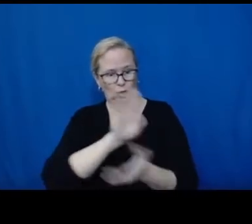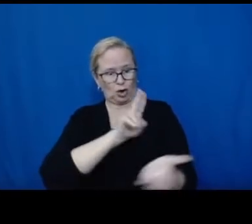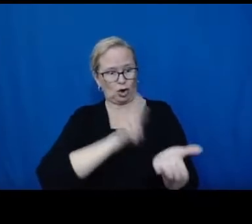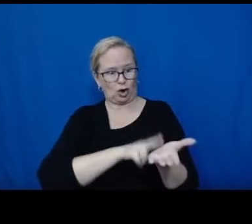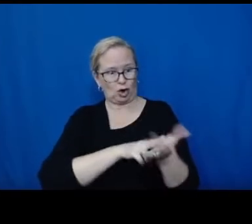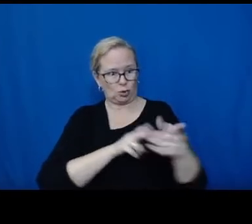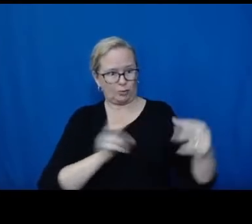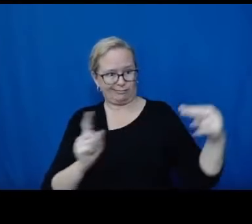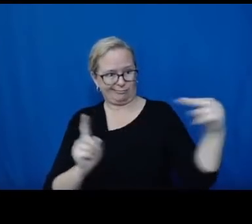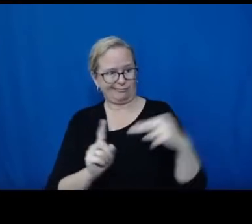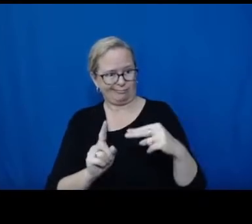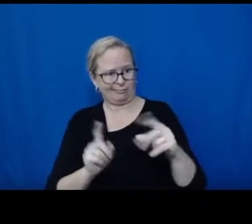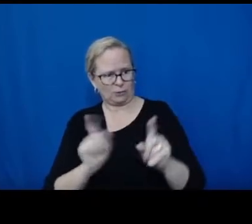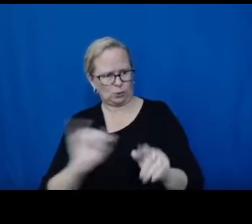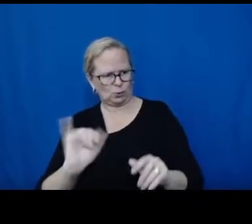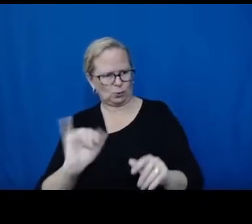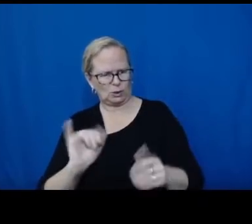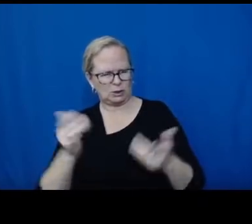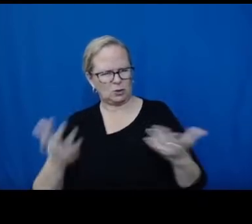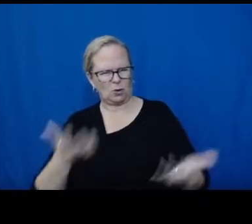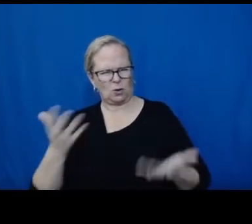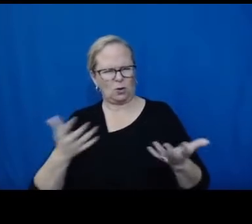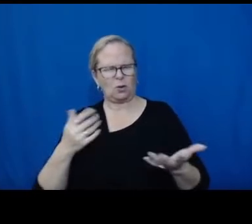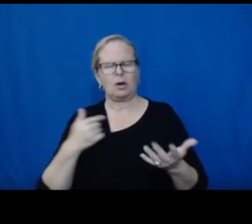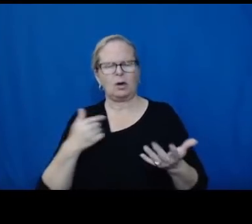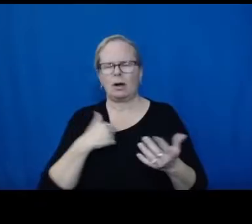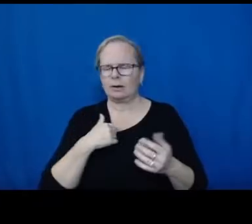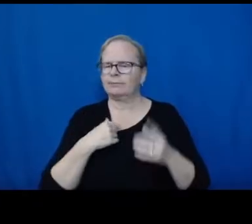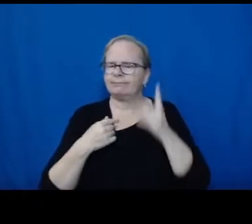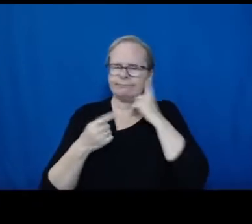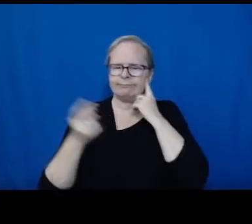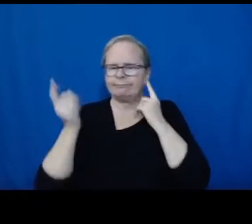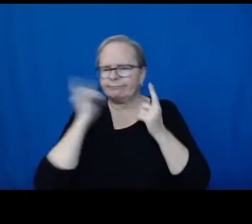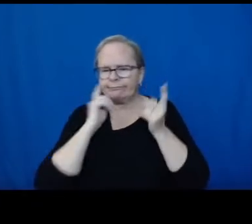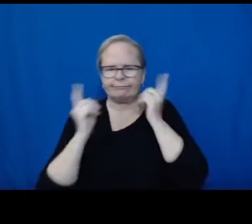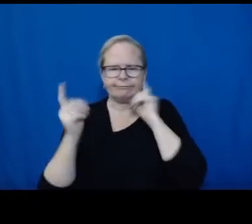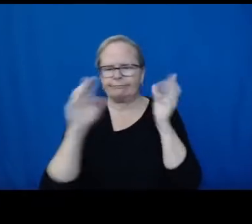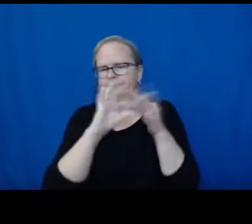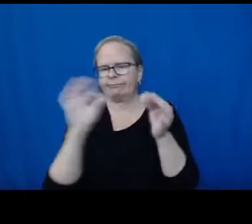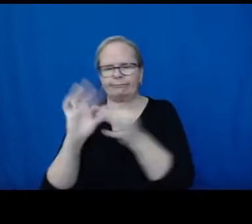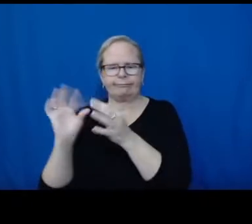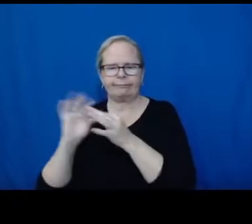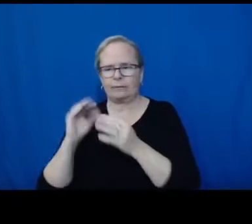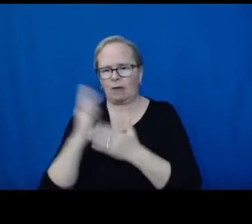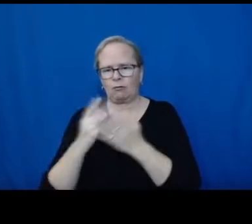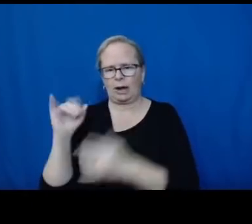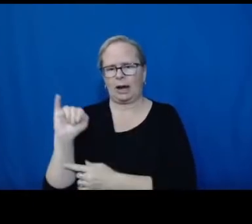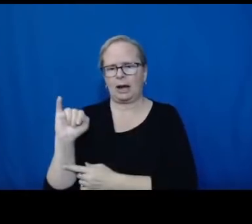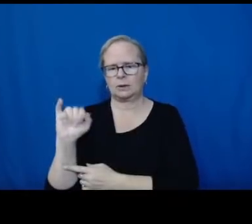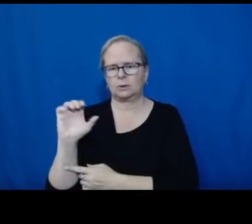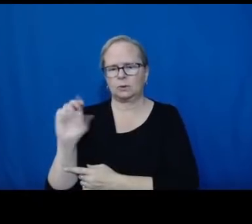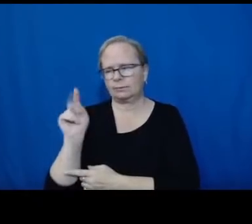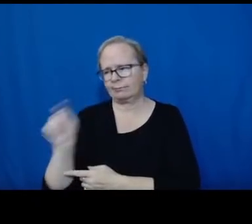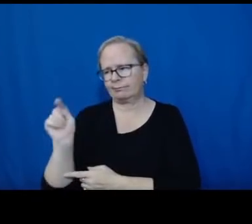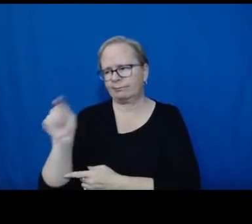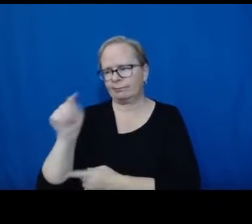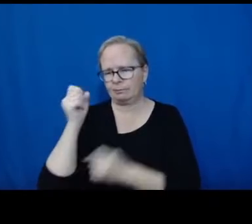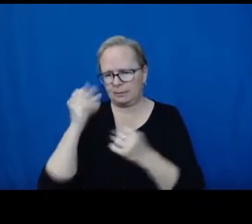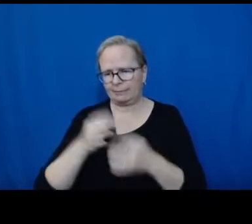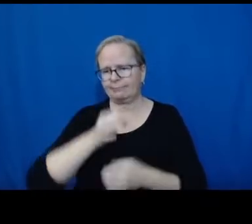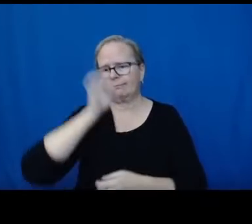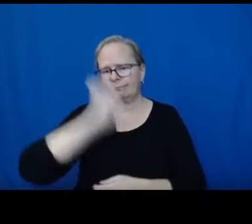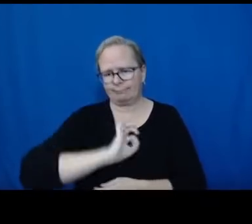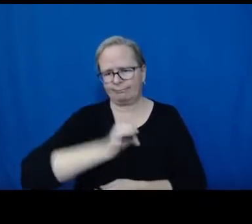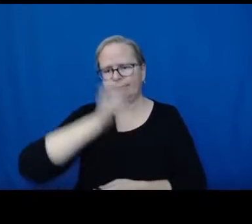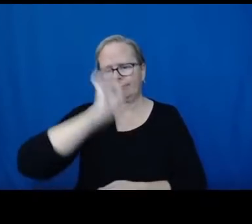keep talking about, essentially, I keep hearing that pretty much everyone in ICU right now is on a ventilator. And so we've had some